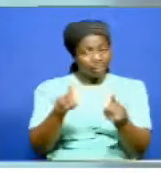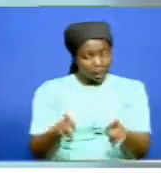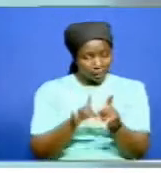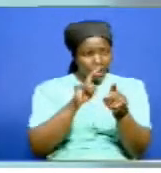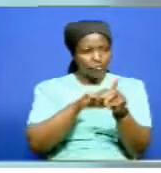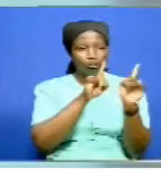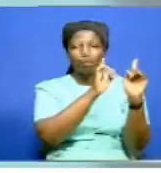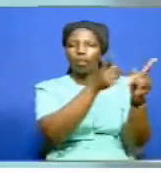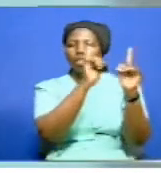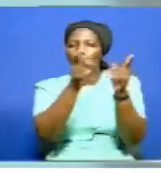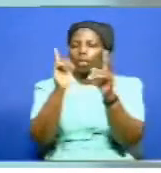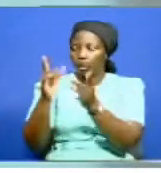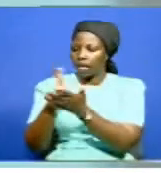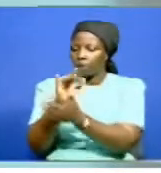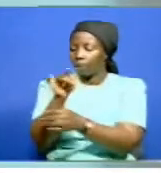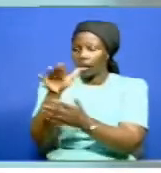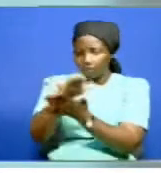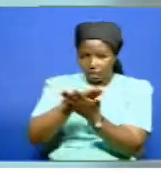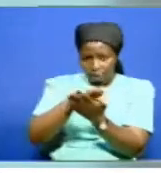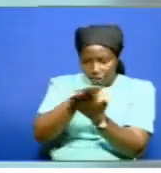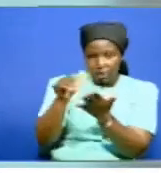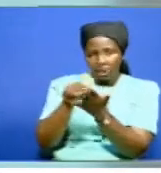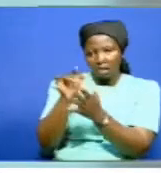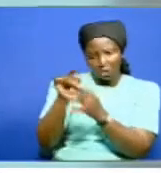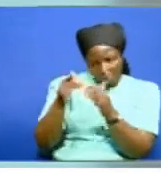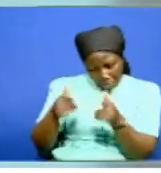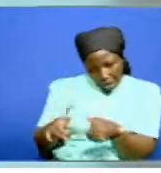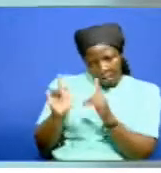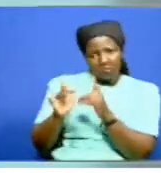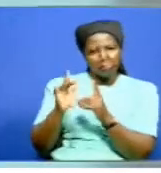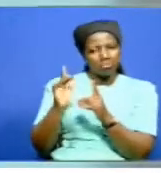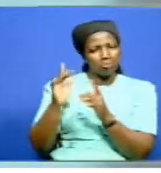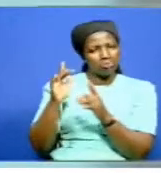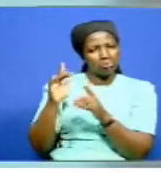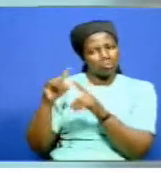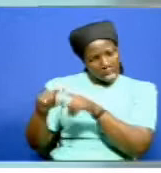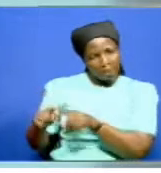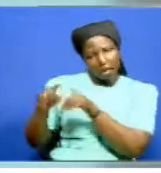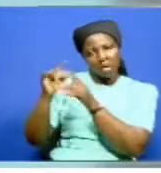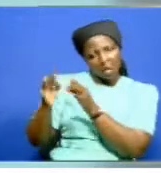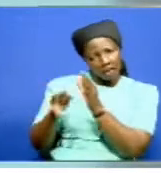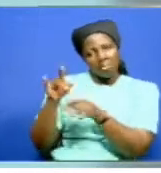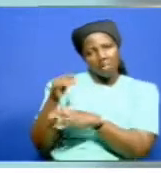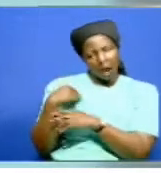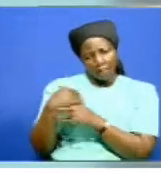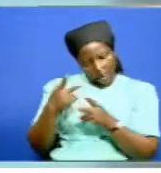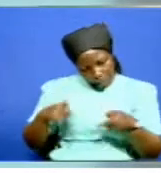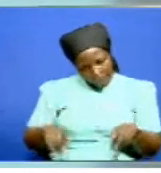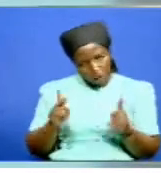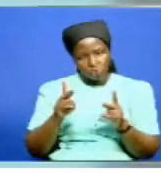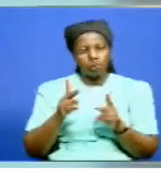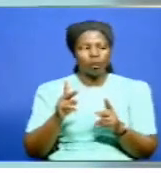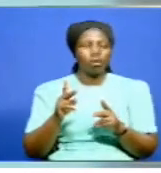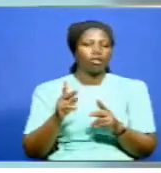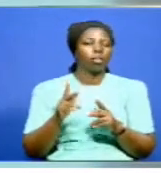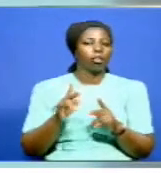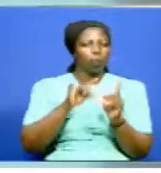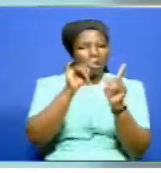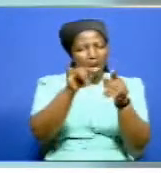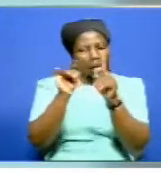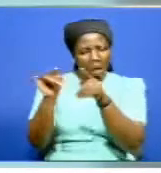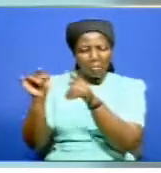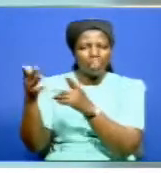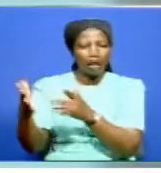around some of these centers, if you'll be allowed, depending if you are able to seek permission to be able to go there, they will be conducted